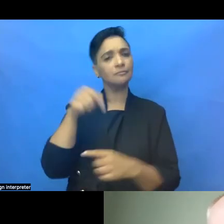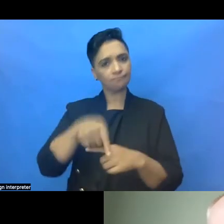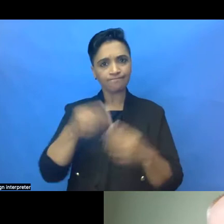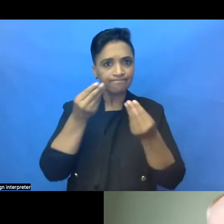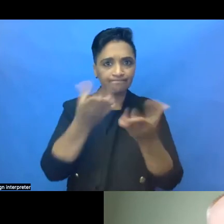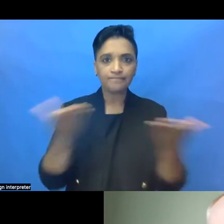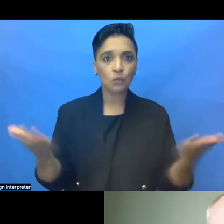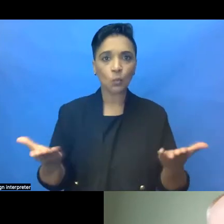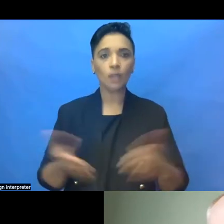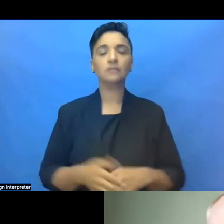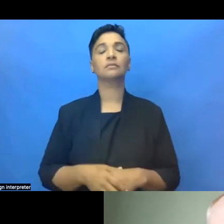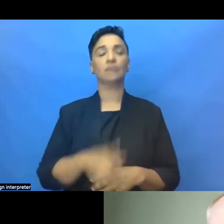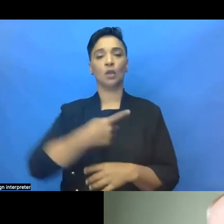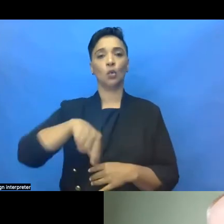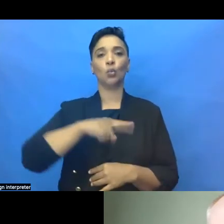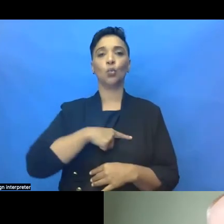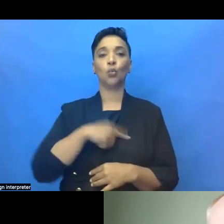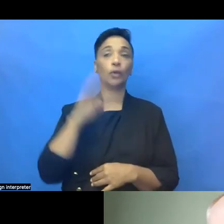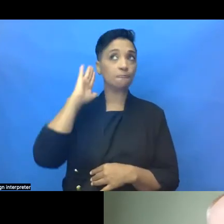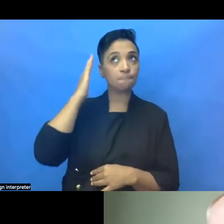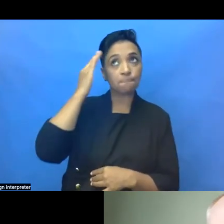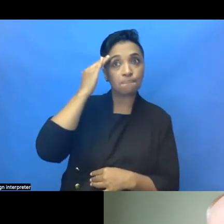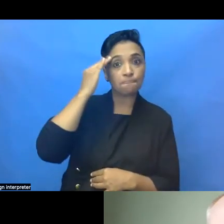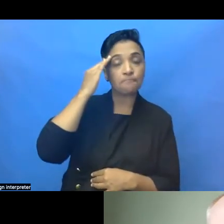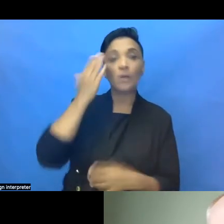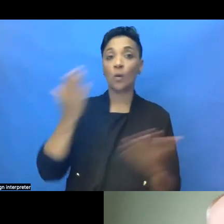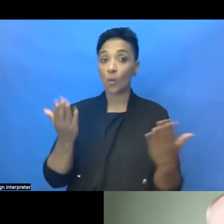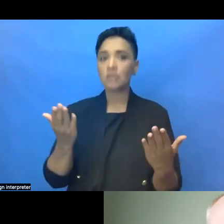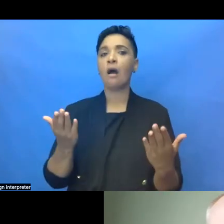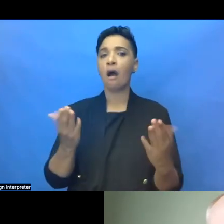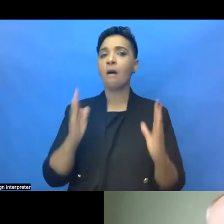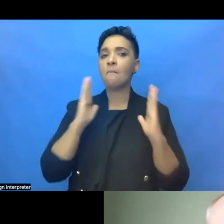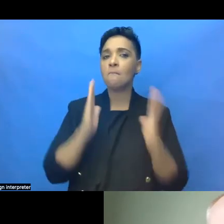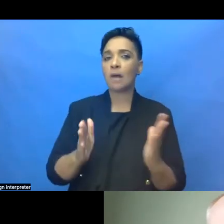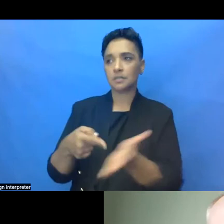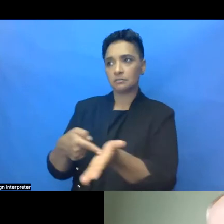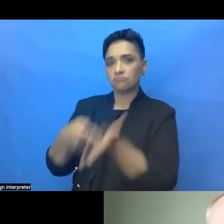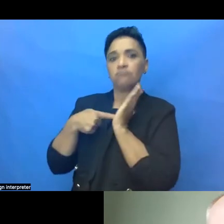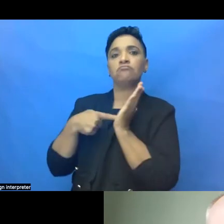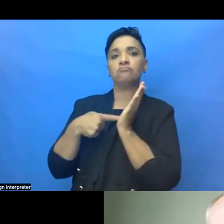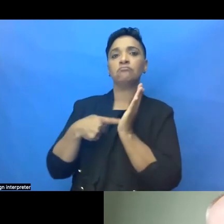a reminder of what is actually required of Ukraine and other governments in